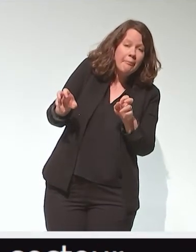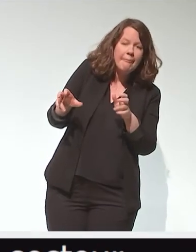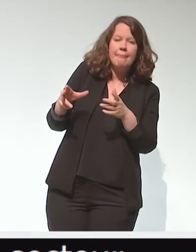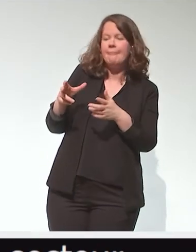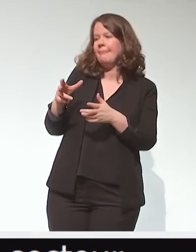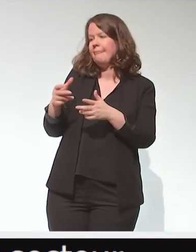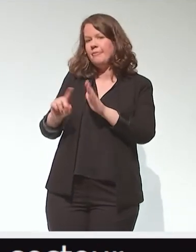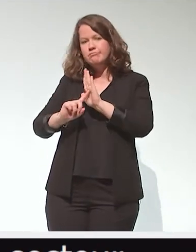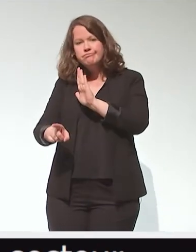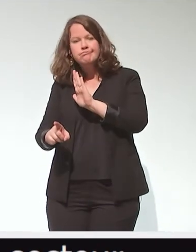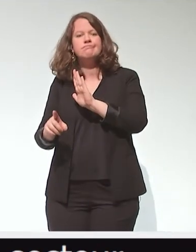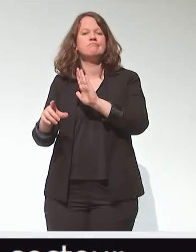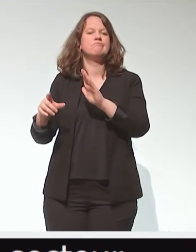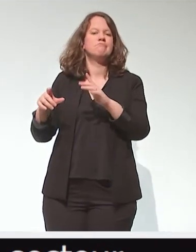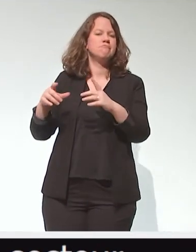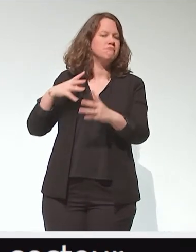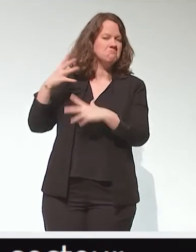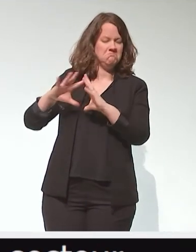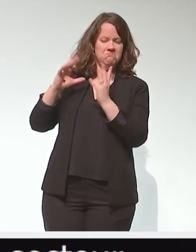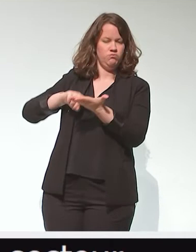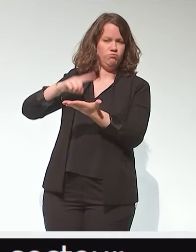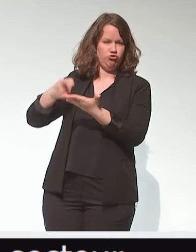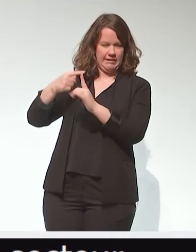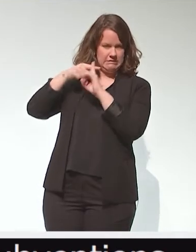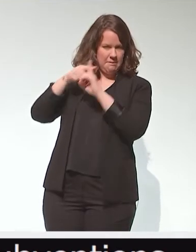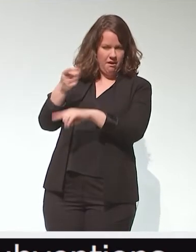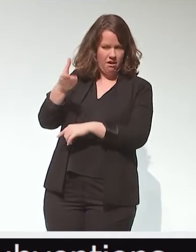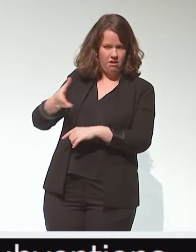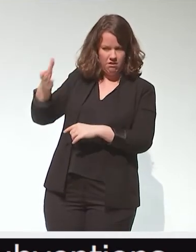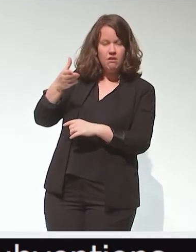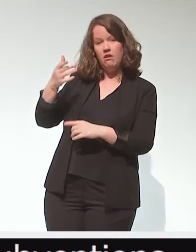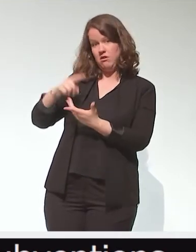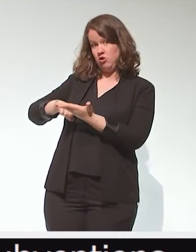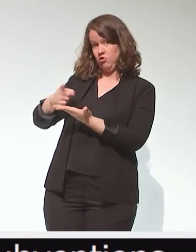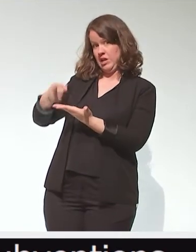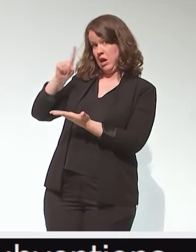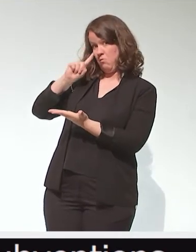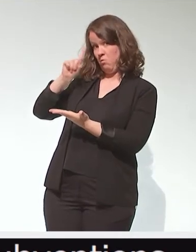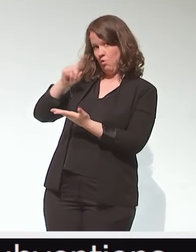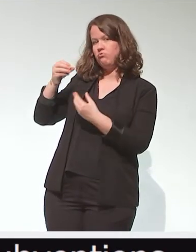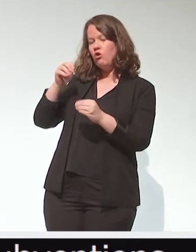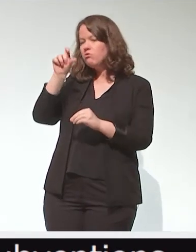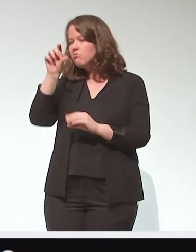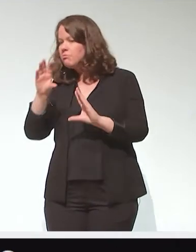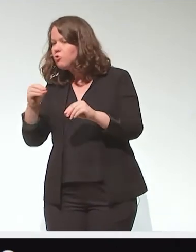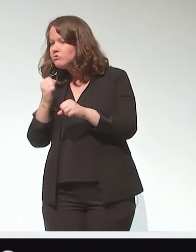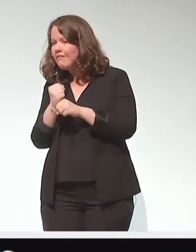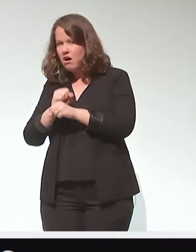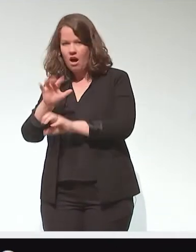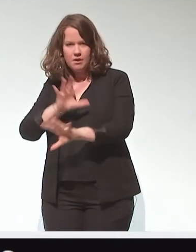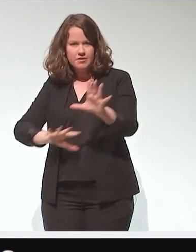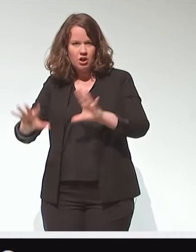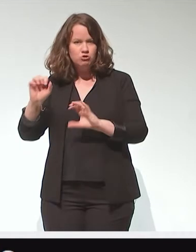workplaces, and also important part is or are social